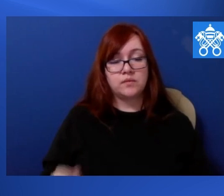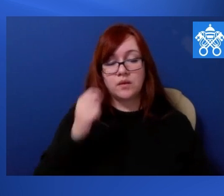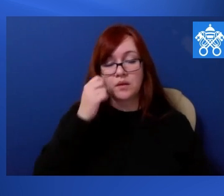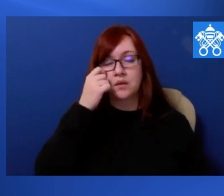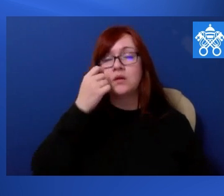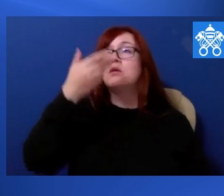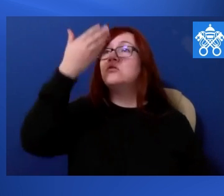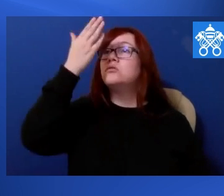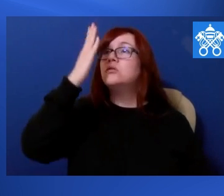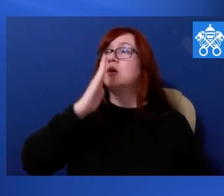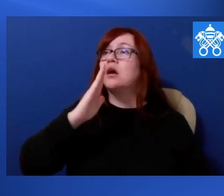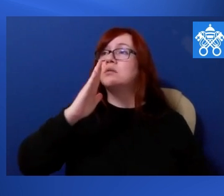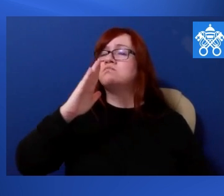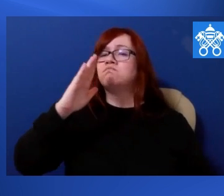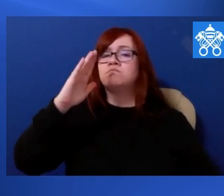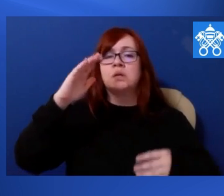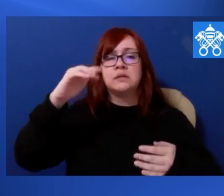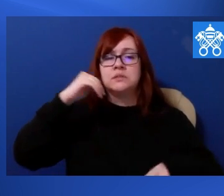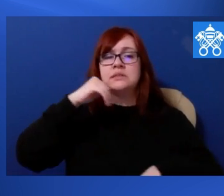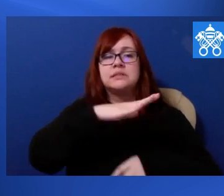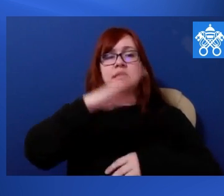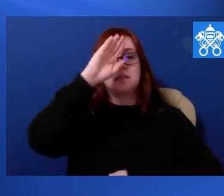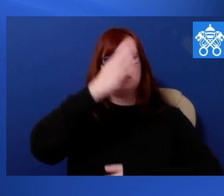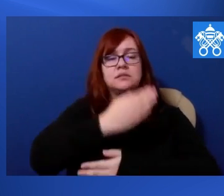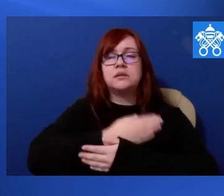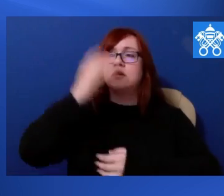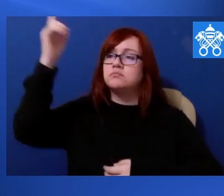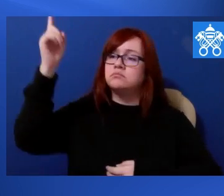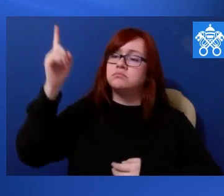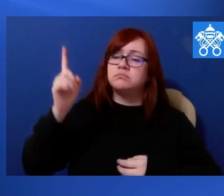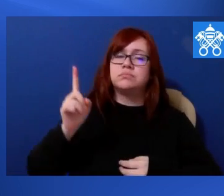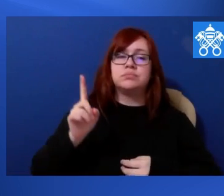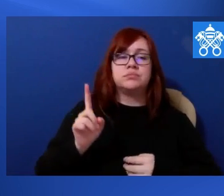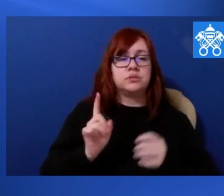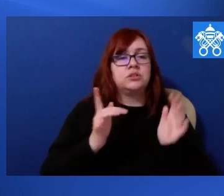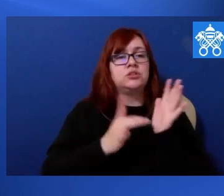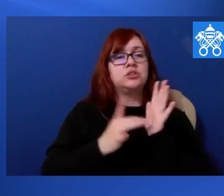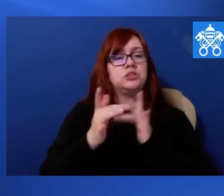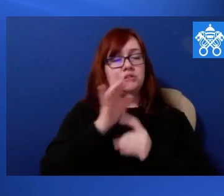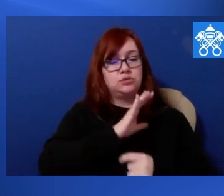Thank you.